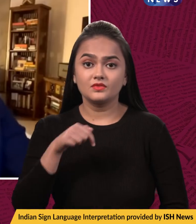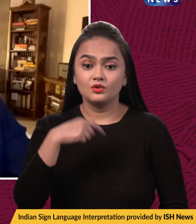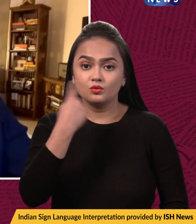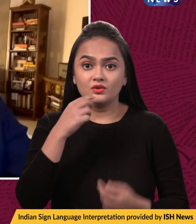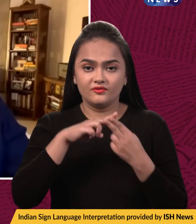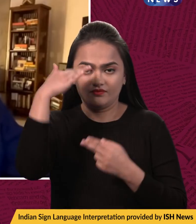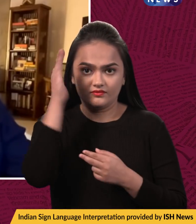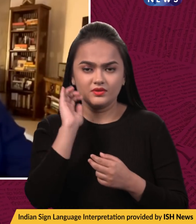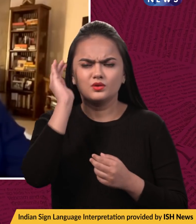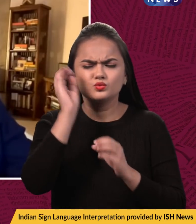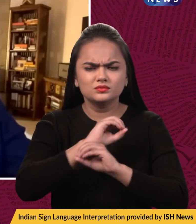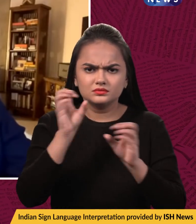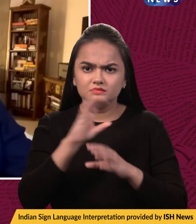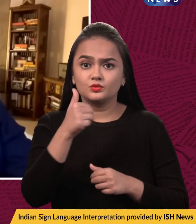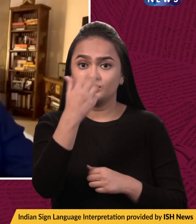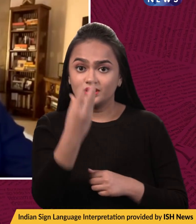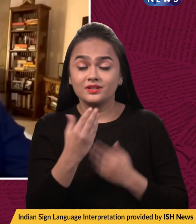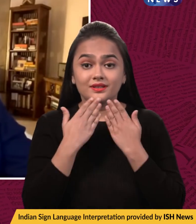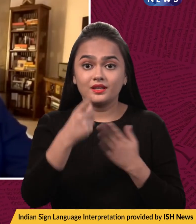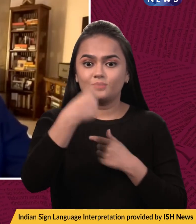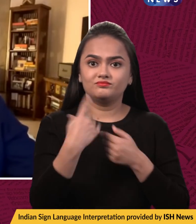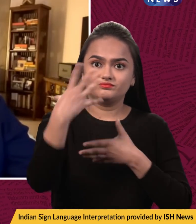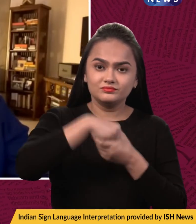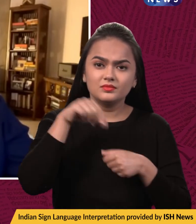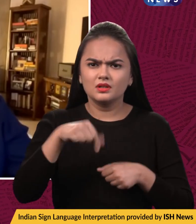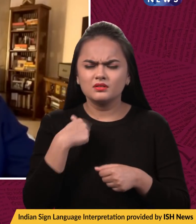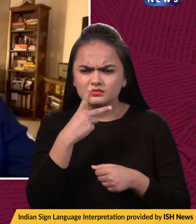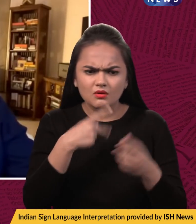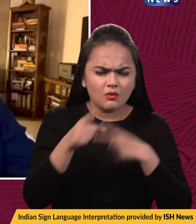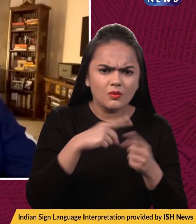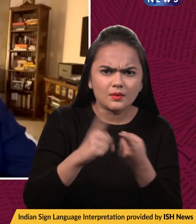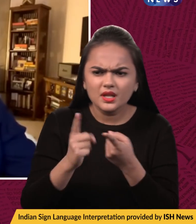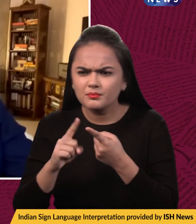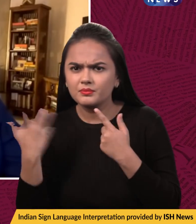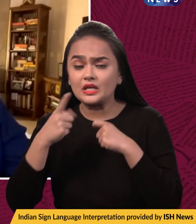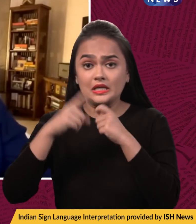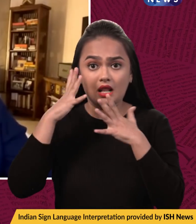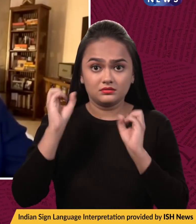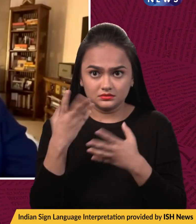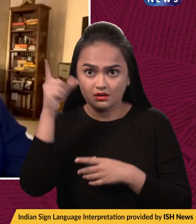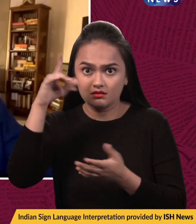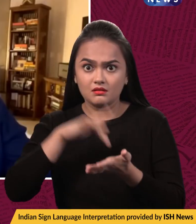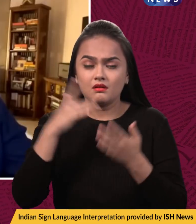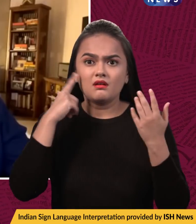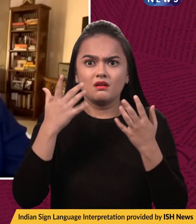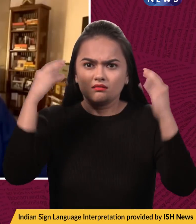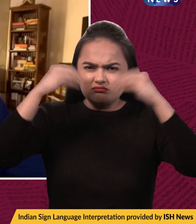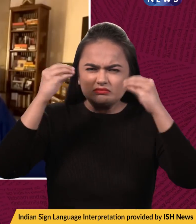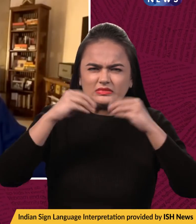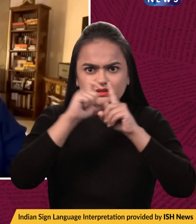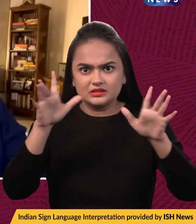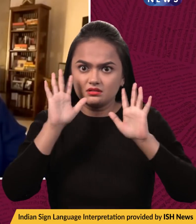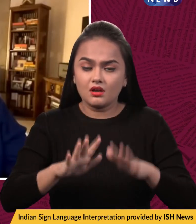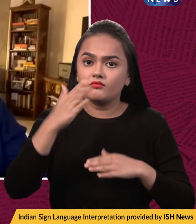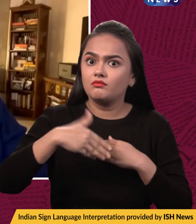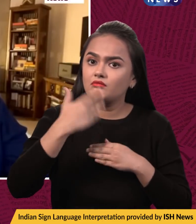This is Just the News. I'm Faye. Good evening and thank you for joining us. We'll take a close look at what's happening in Kerala to begin with, as heavy rains continued